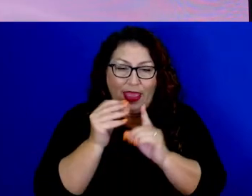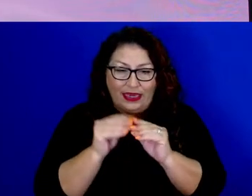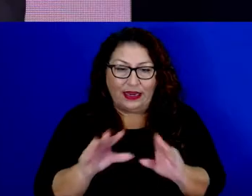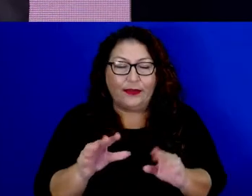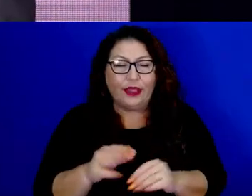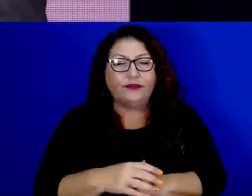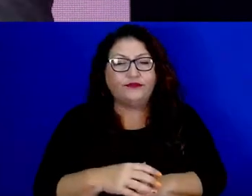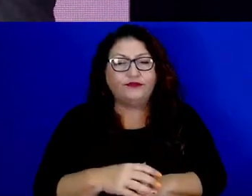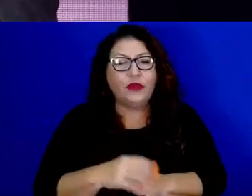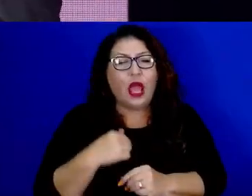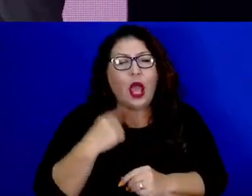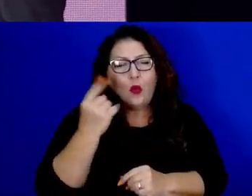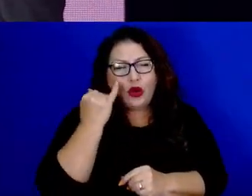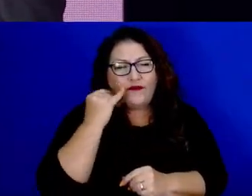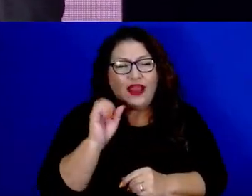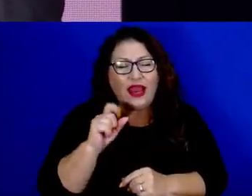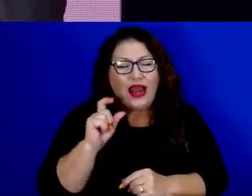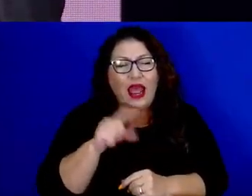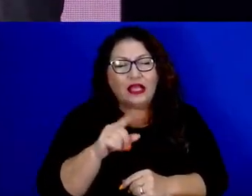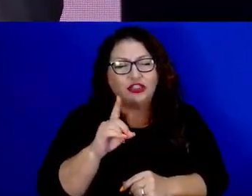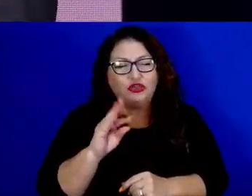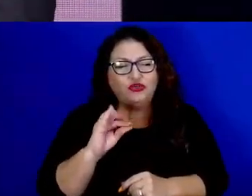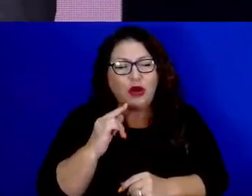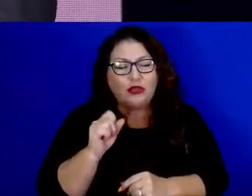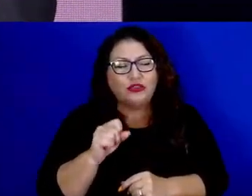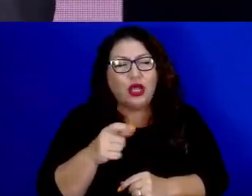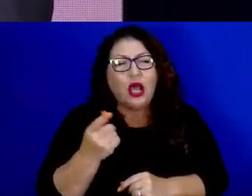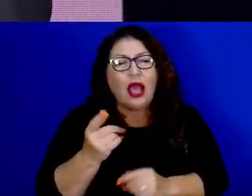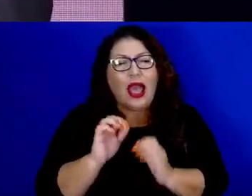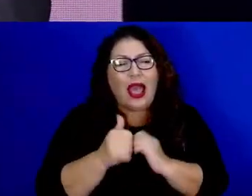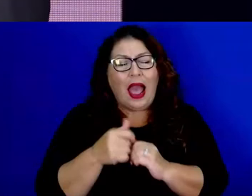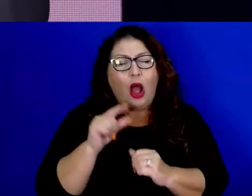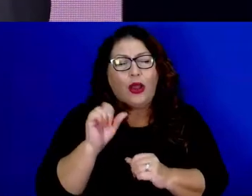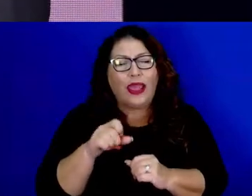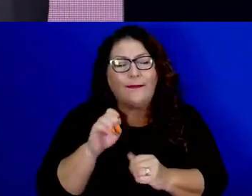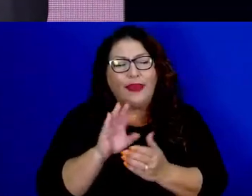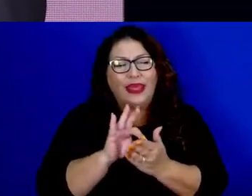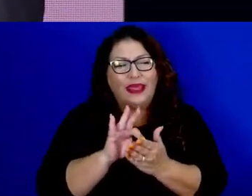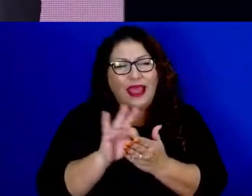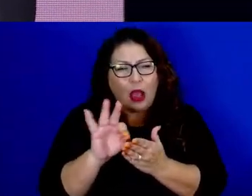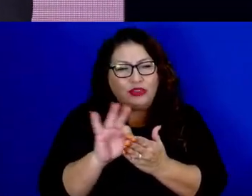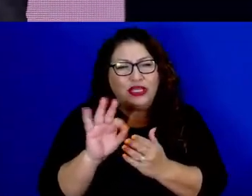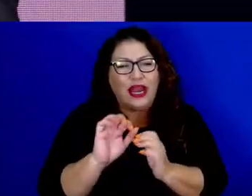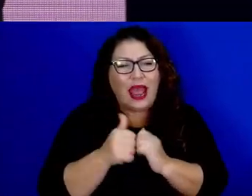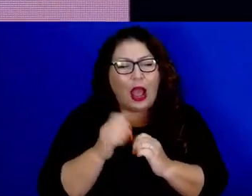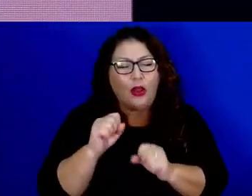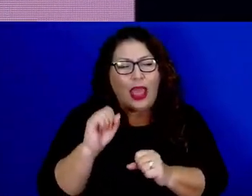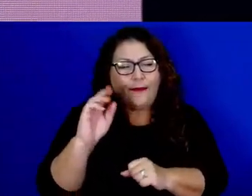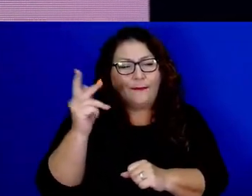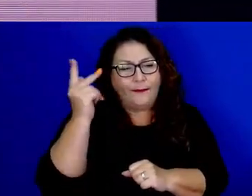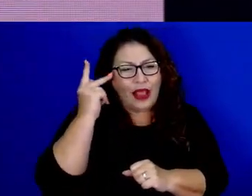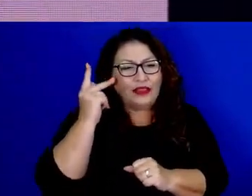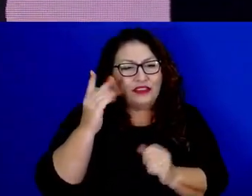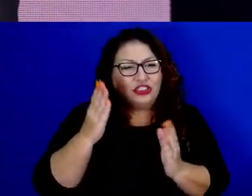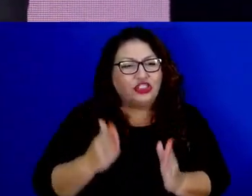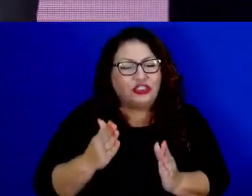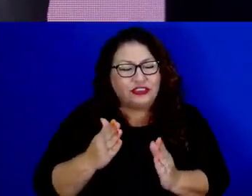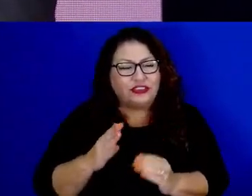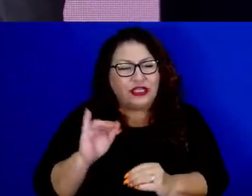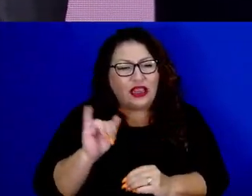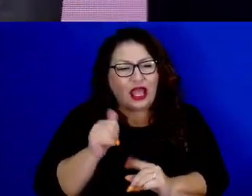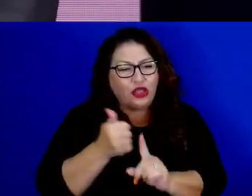you how this can be countered. How can politicians like yourself deal with these sort of